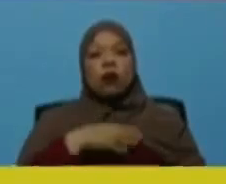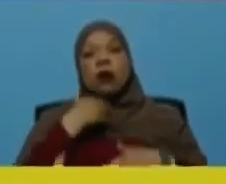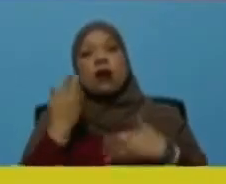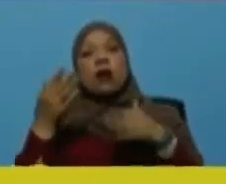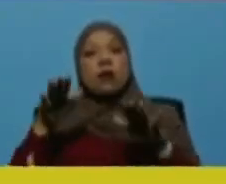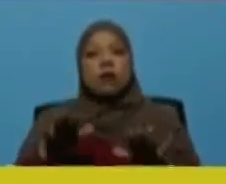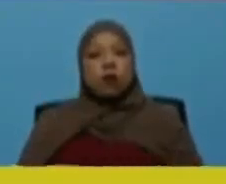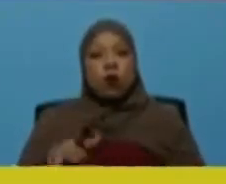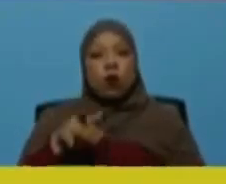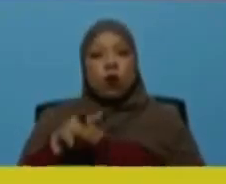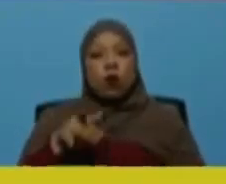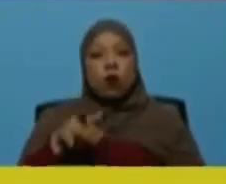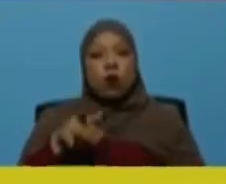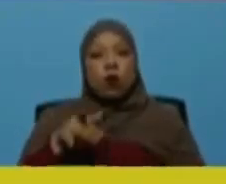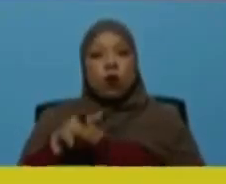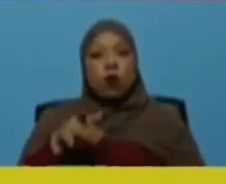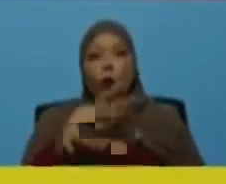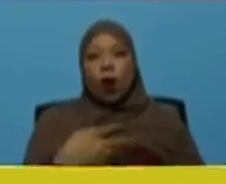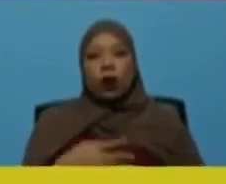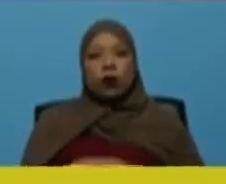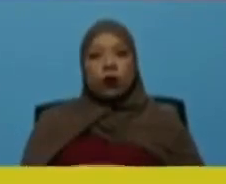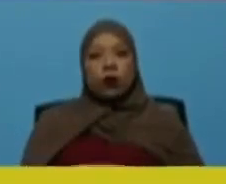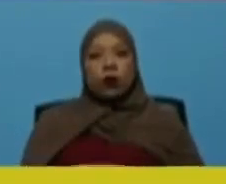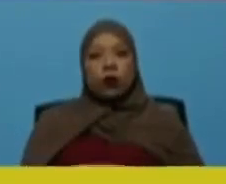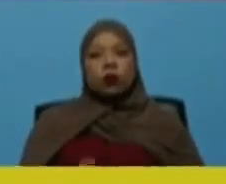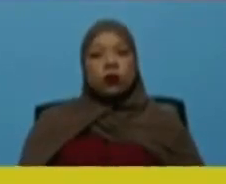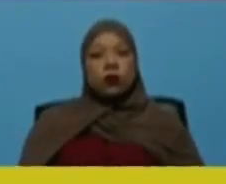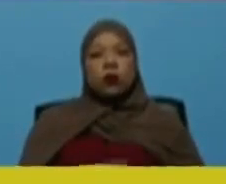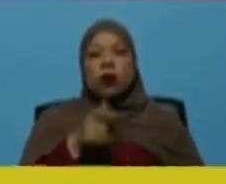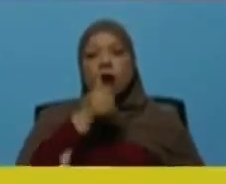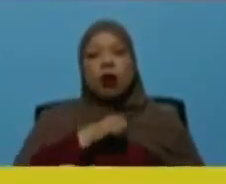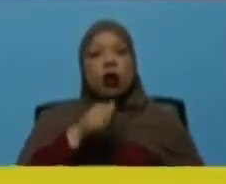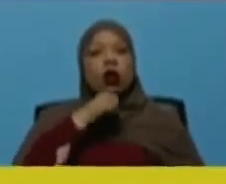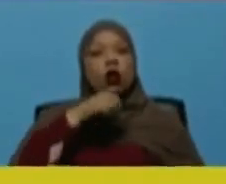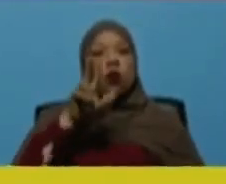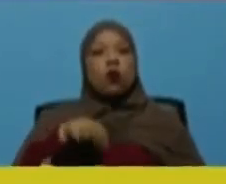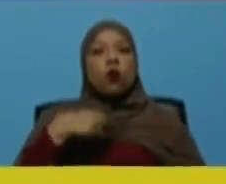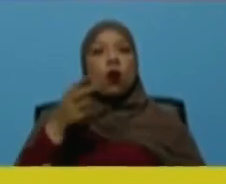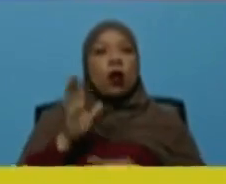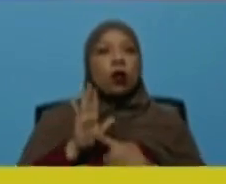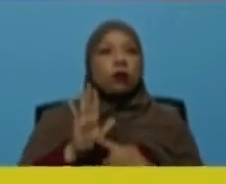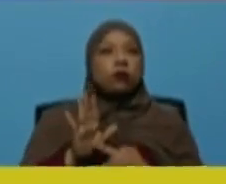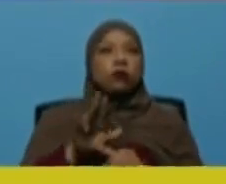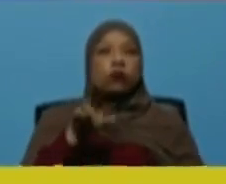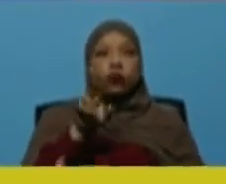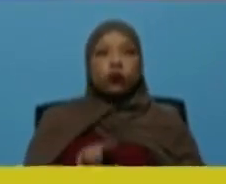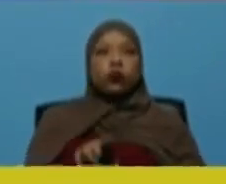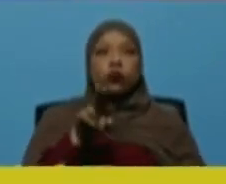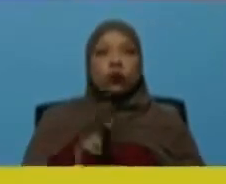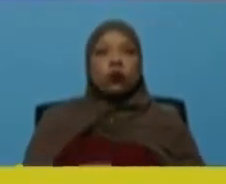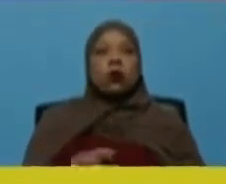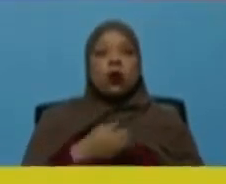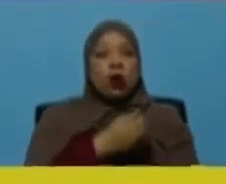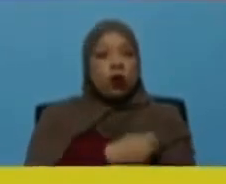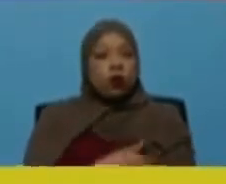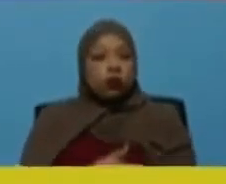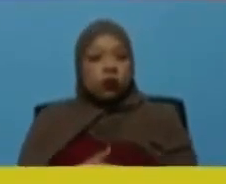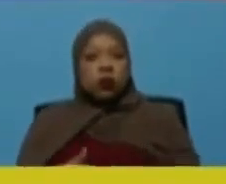a nobleman who never gave up and with his